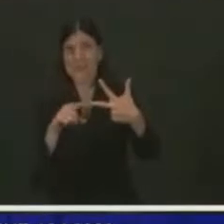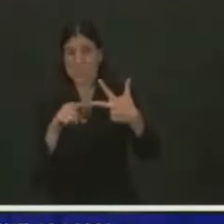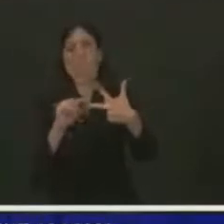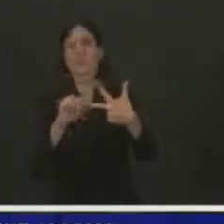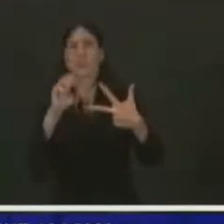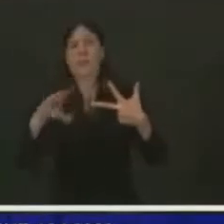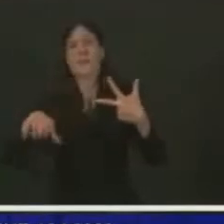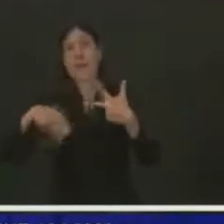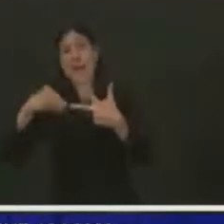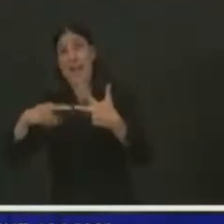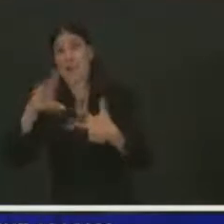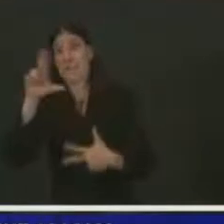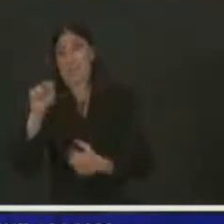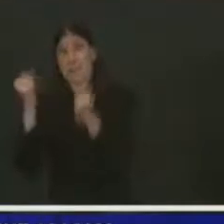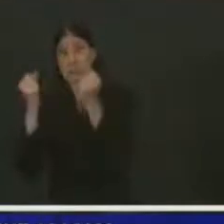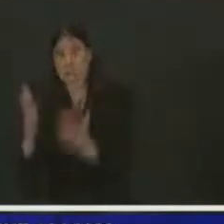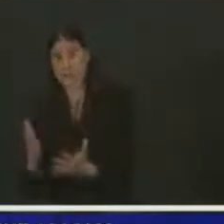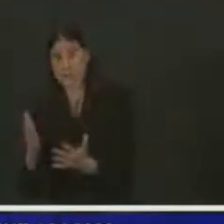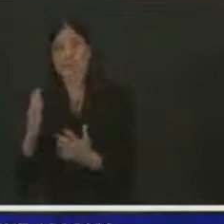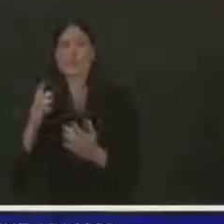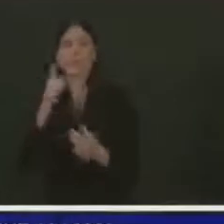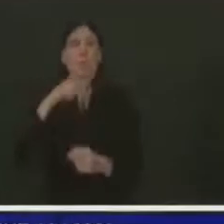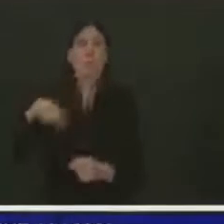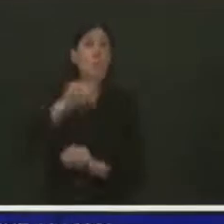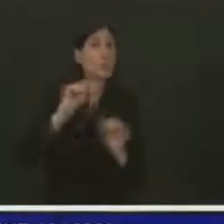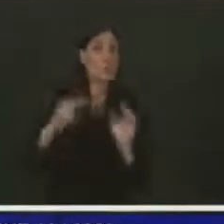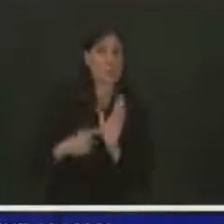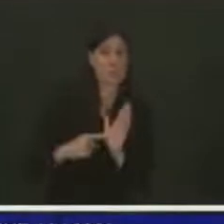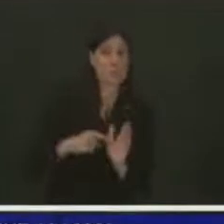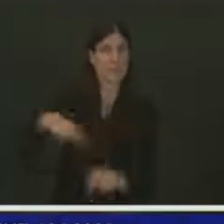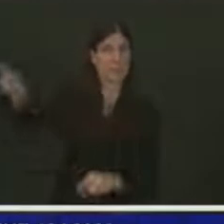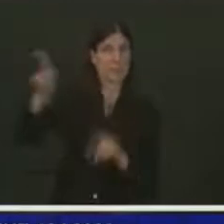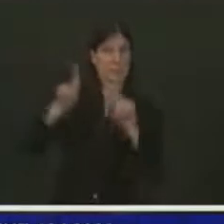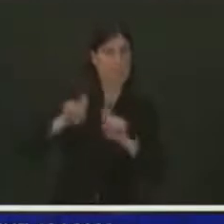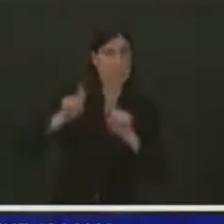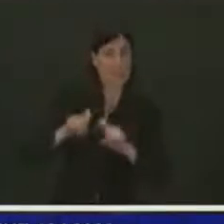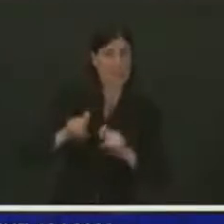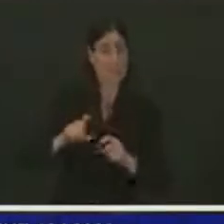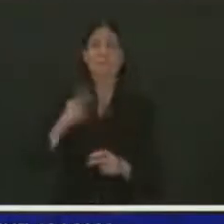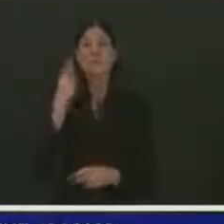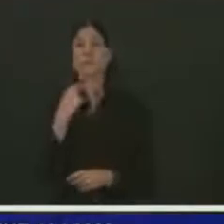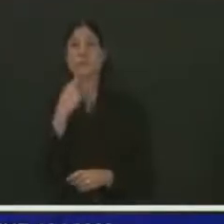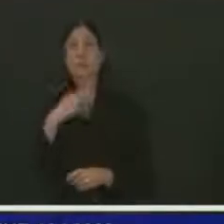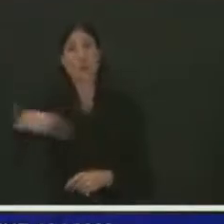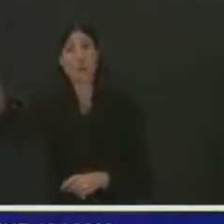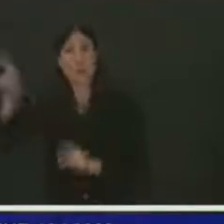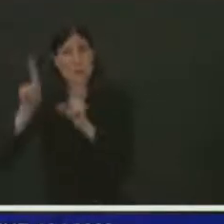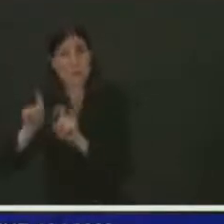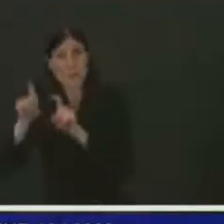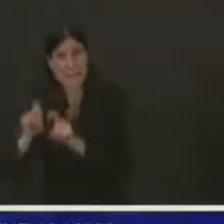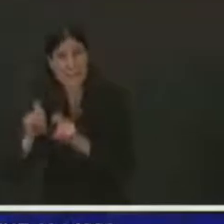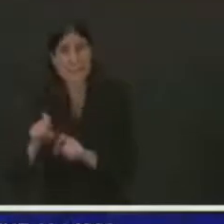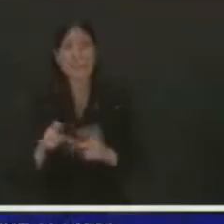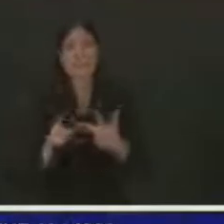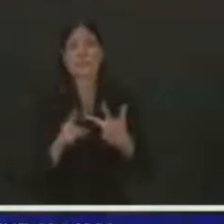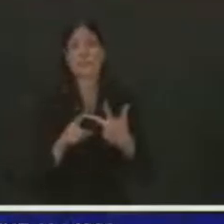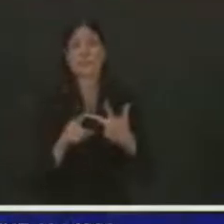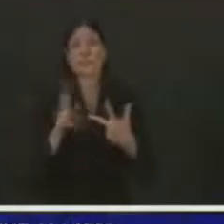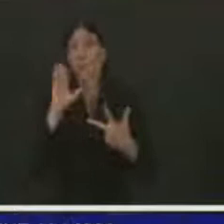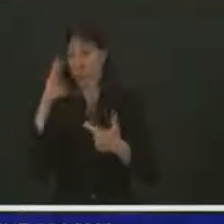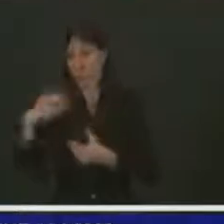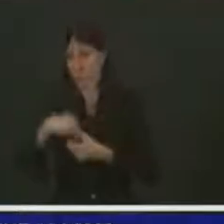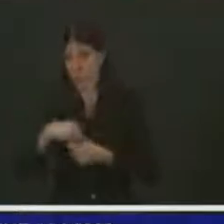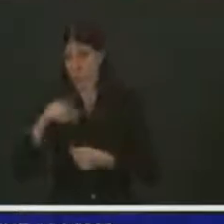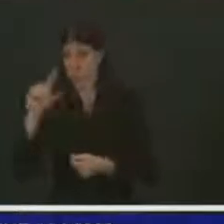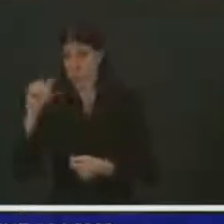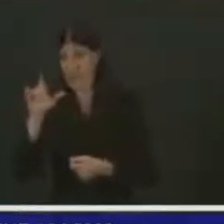specific high contact workers. After these several months, we will be collecting that data, analyzing it, and then